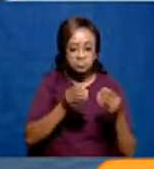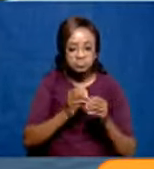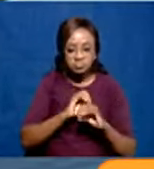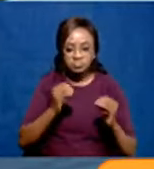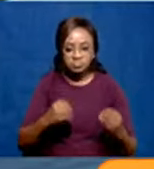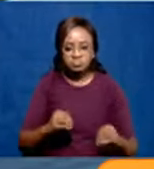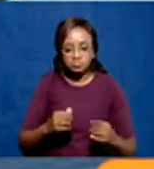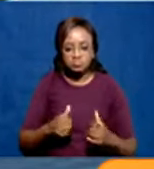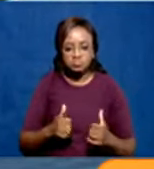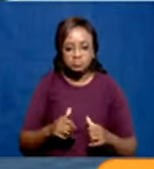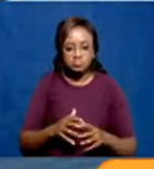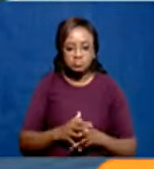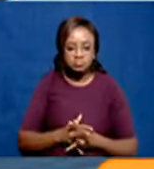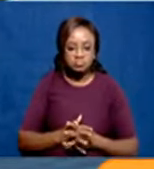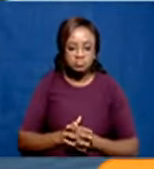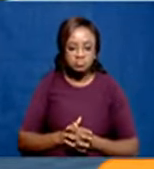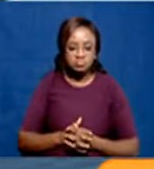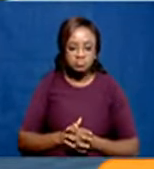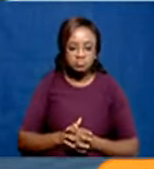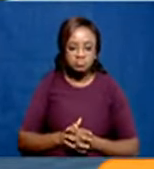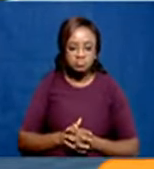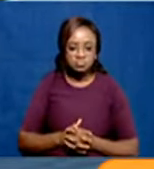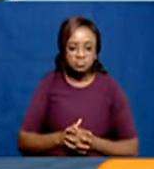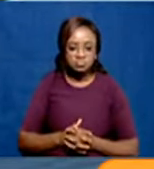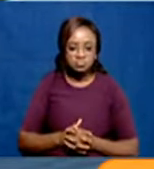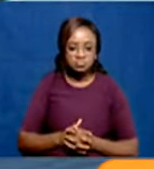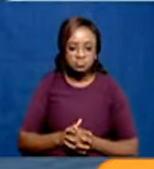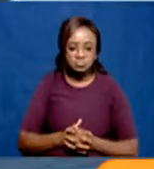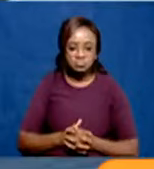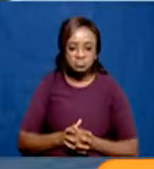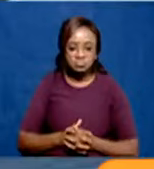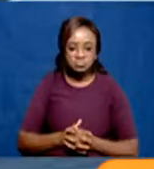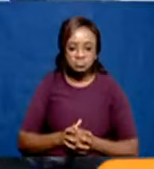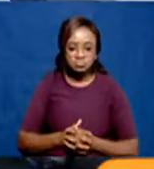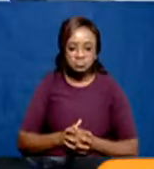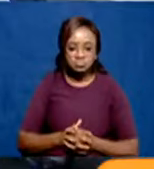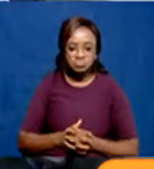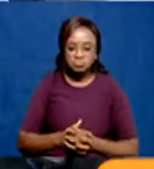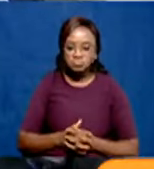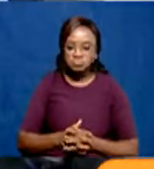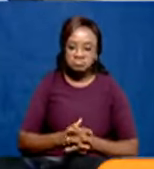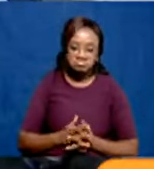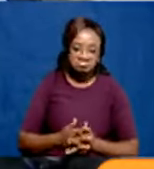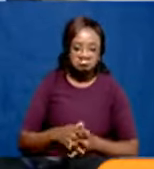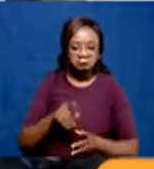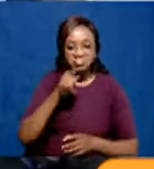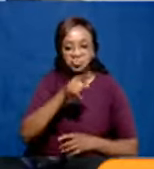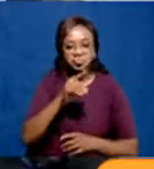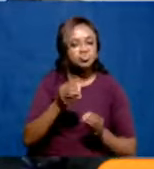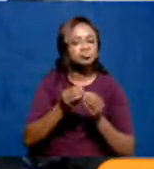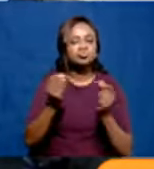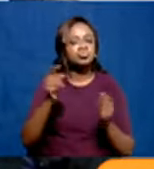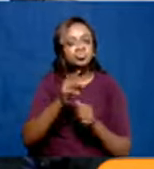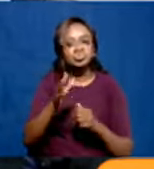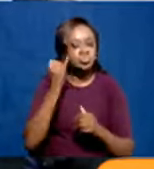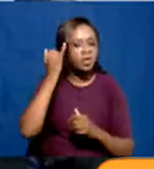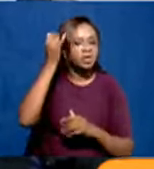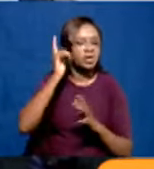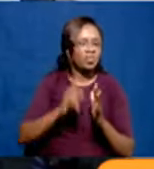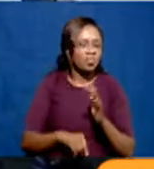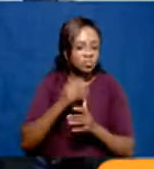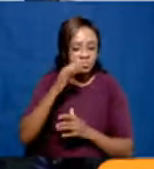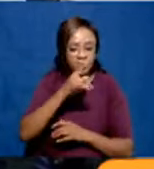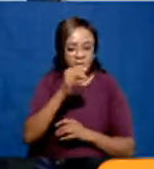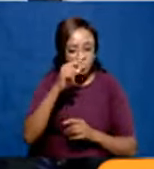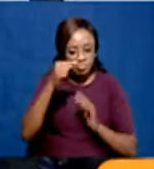there. Yeah. Davji, what would you suggest as a healthcare practitioner yourself on the issues you've raised? Because even if it's NHIF, if you go to public health, sometimes if you